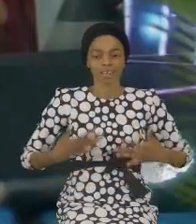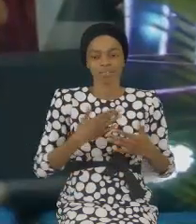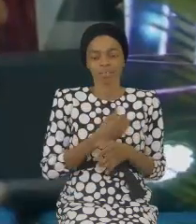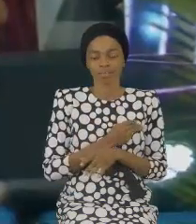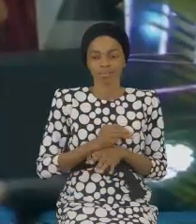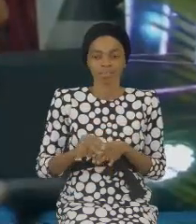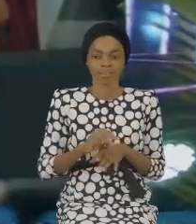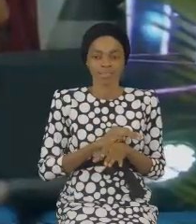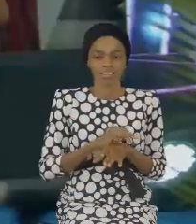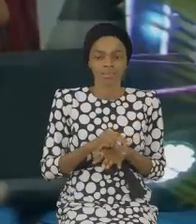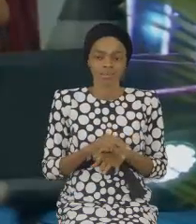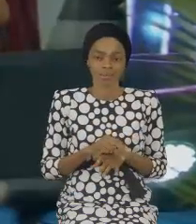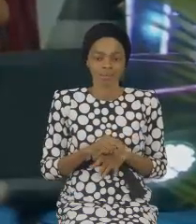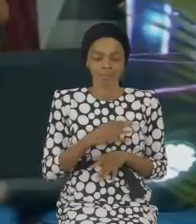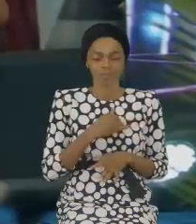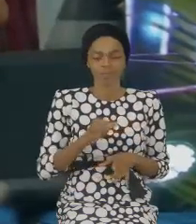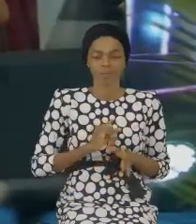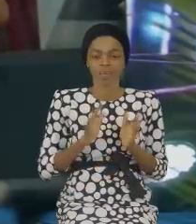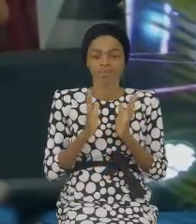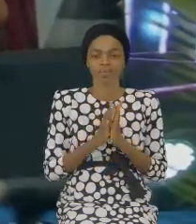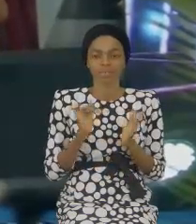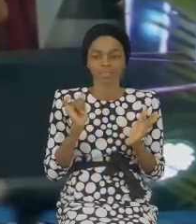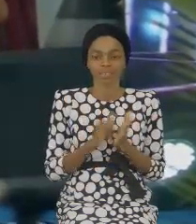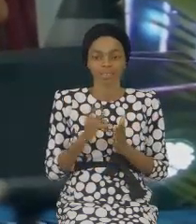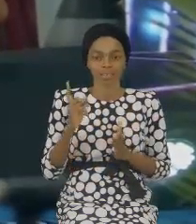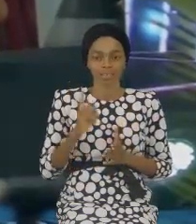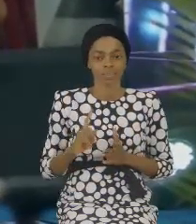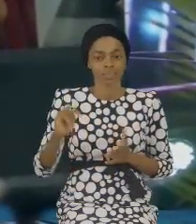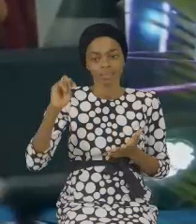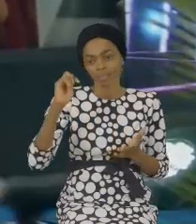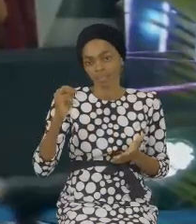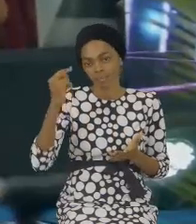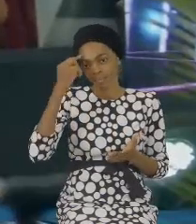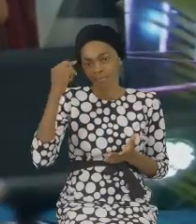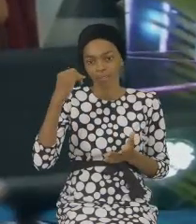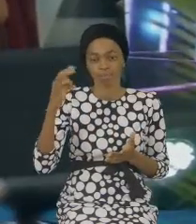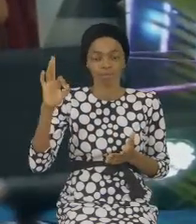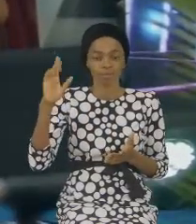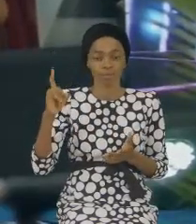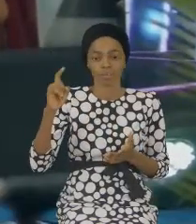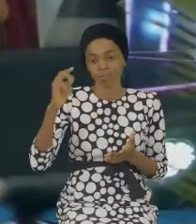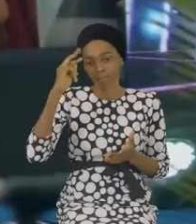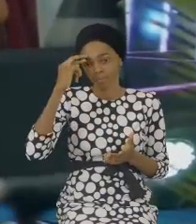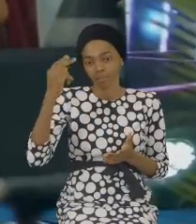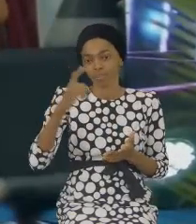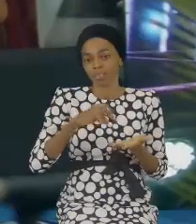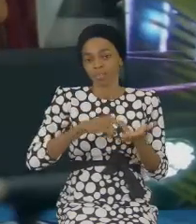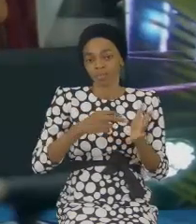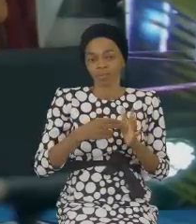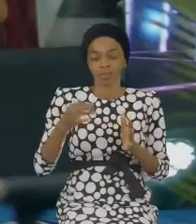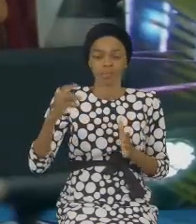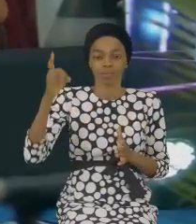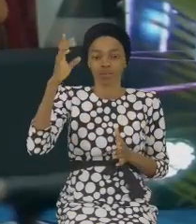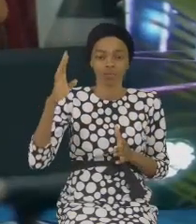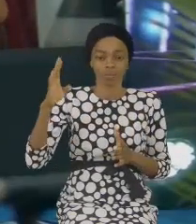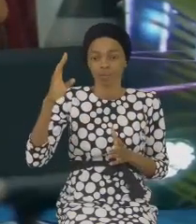ministry. Amen. And I pray that the intention of the Lord, the purpose of the Lord, and the reason for bringing